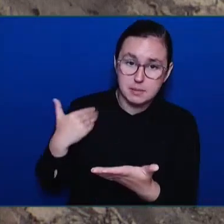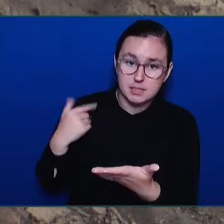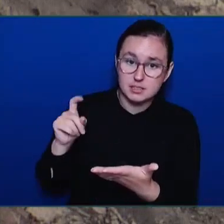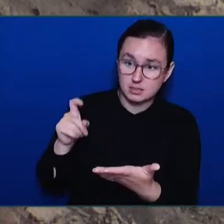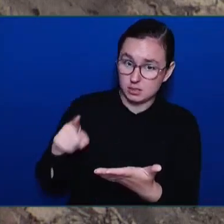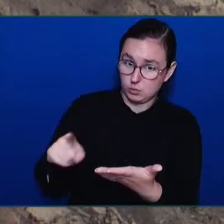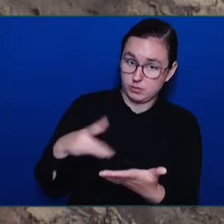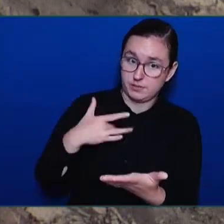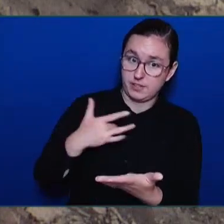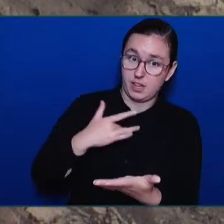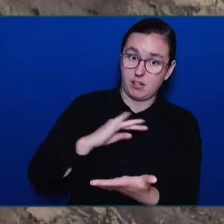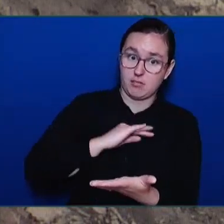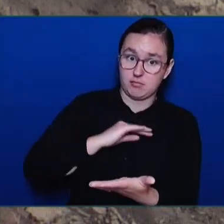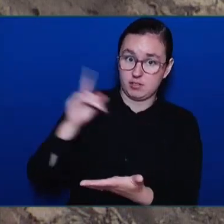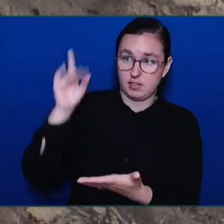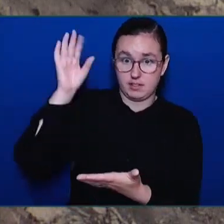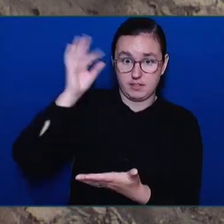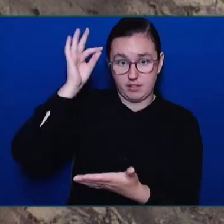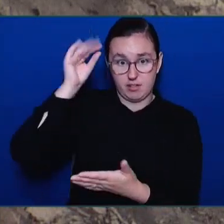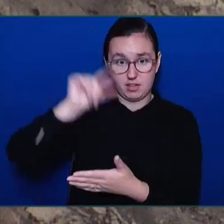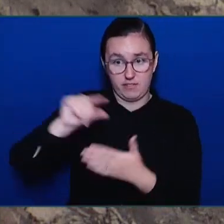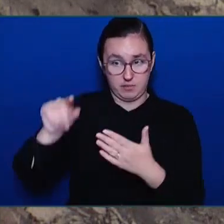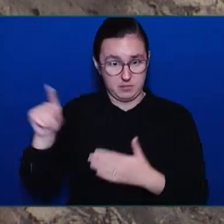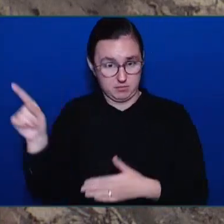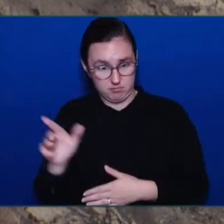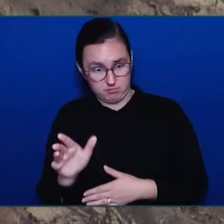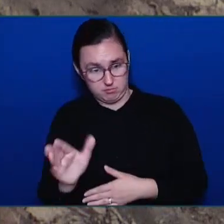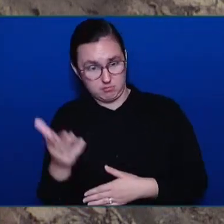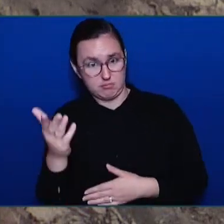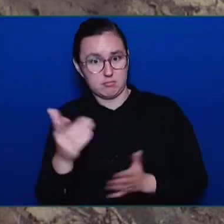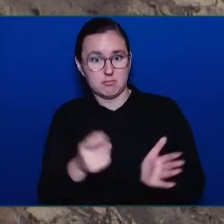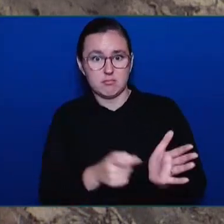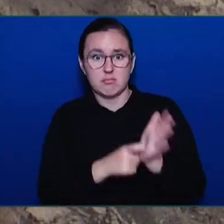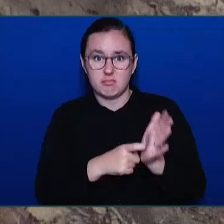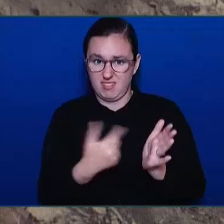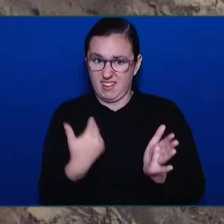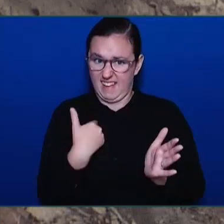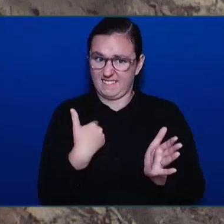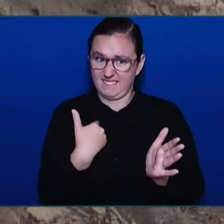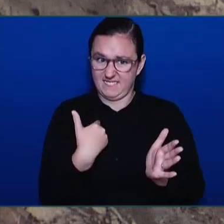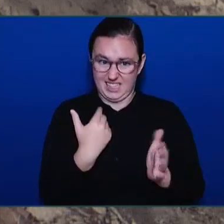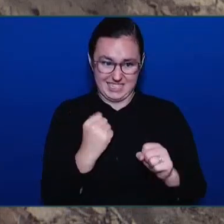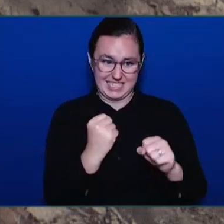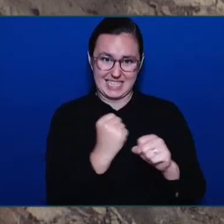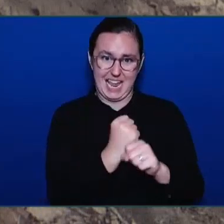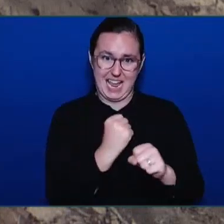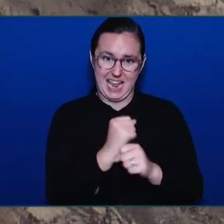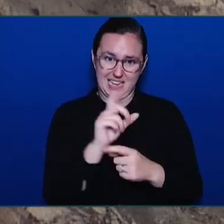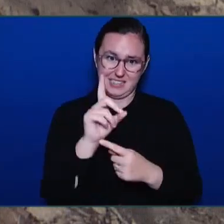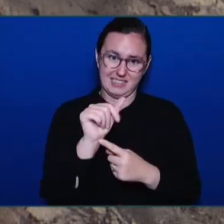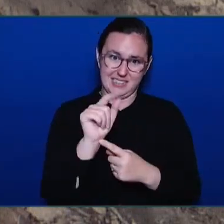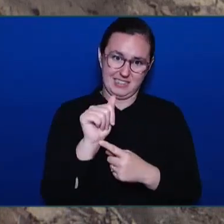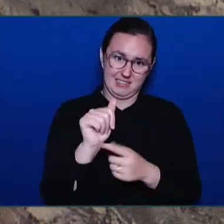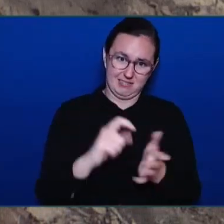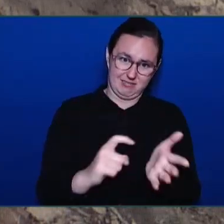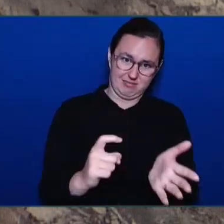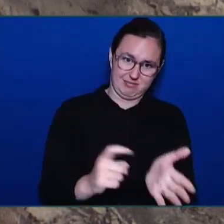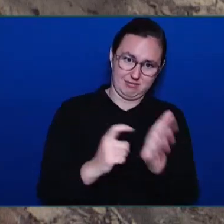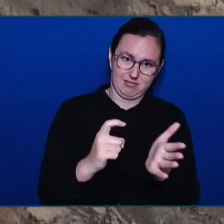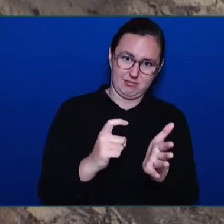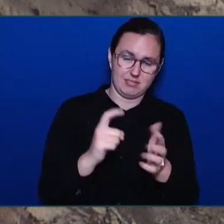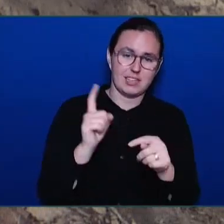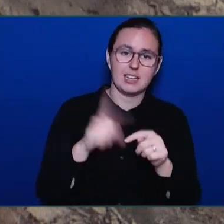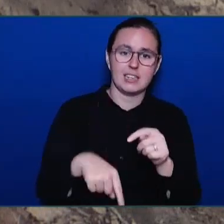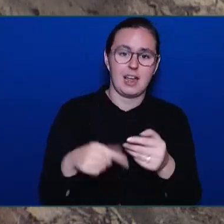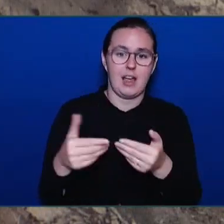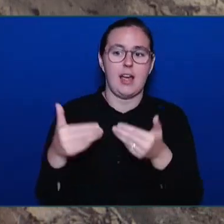in order for decriminalization to move forward, is the minister satisfied that this specific